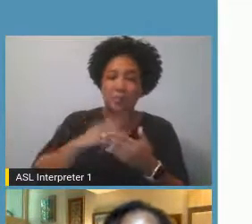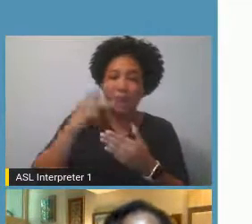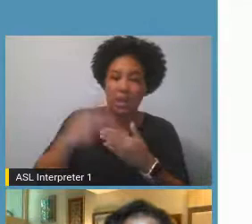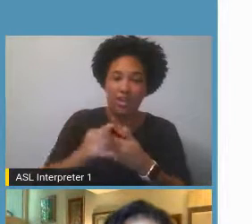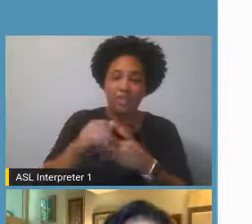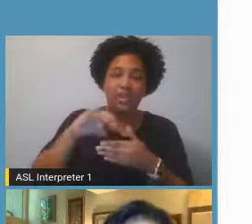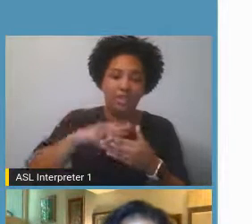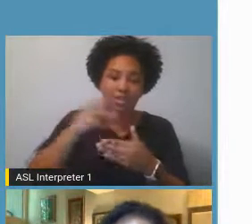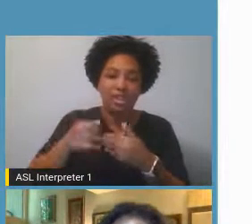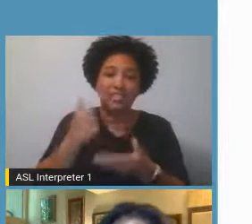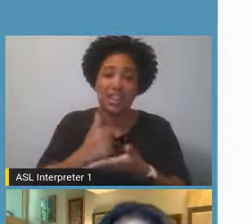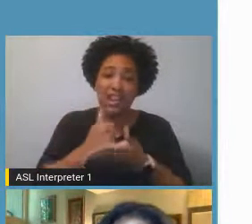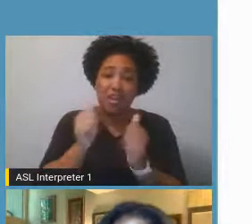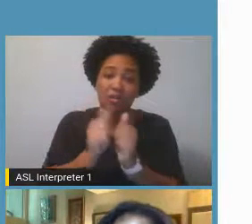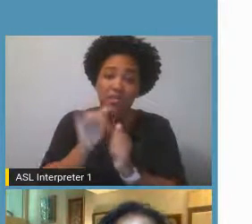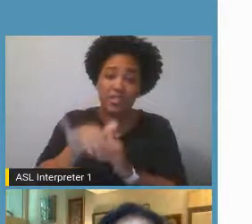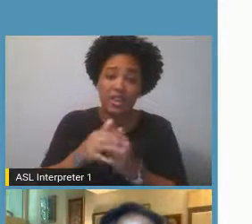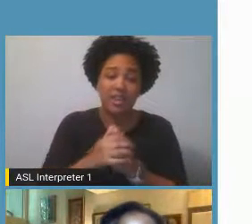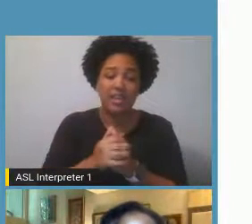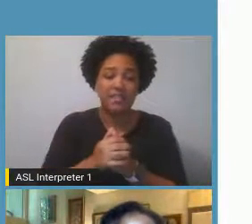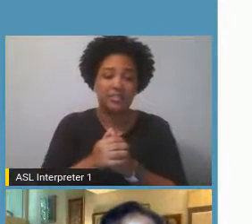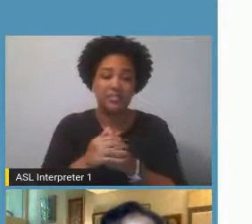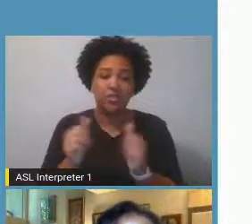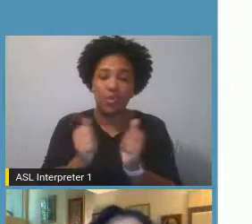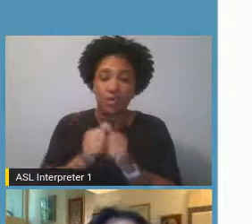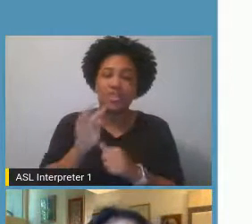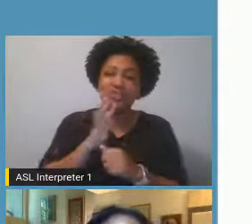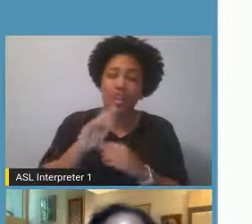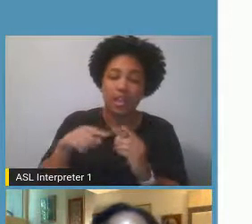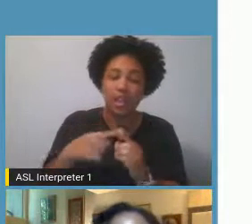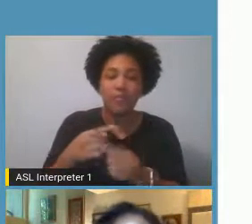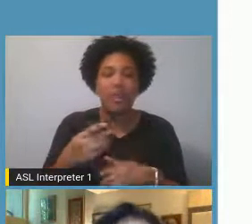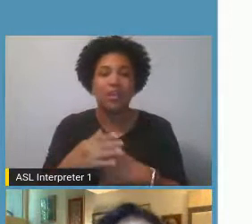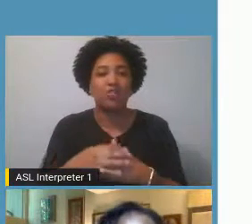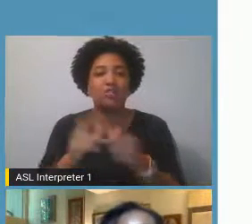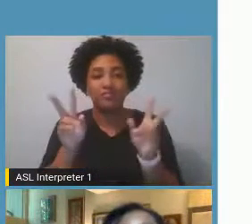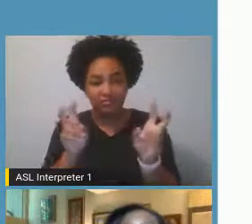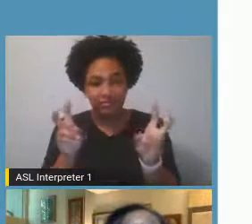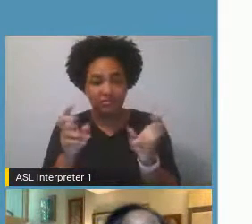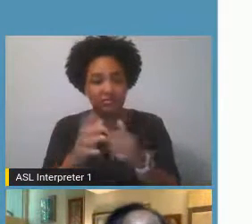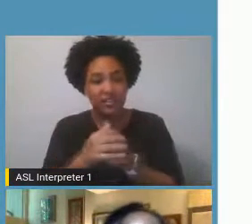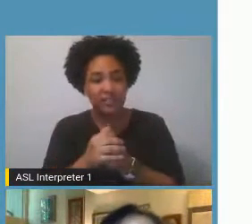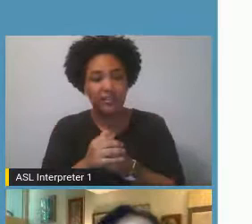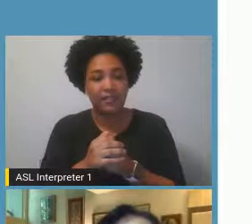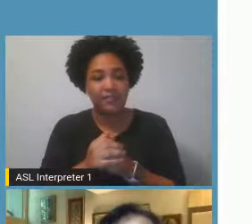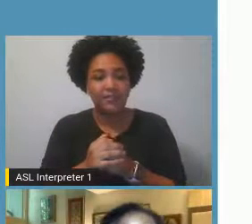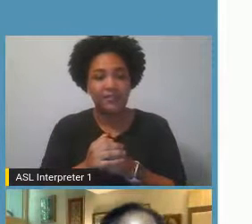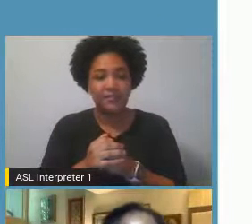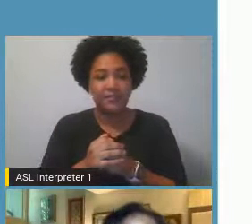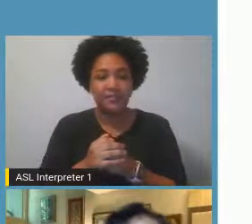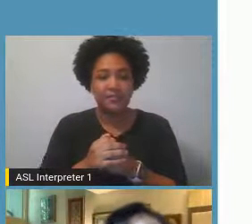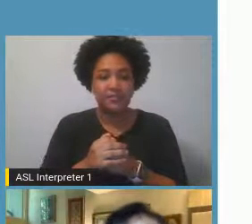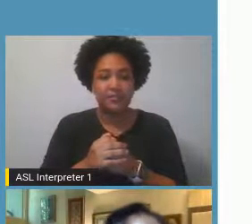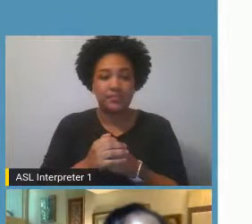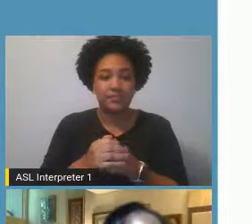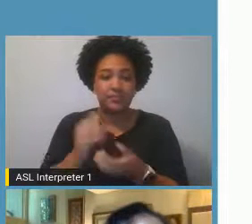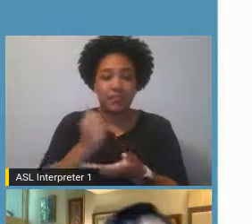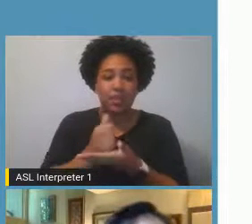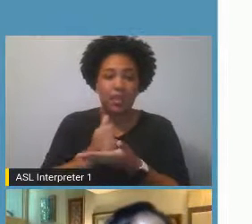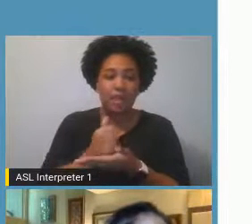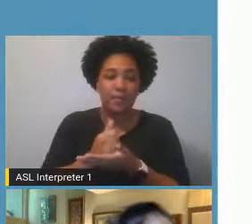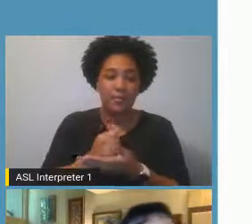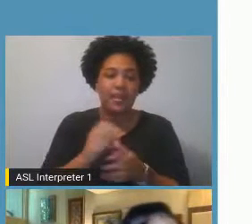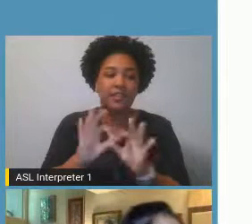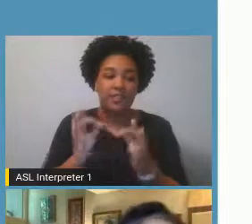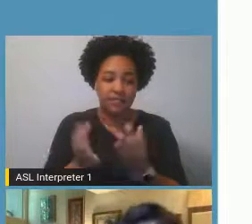useful into helping these individuals and these families preserve Ajami